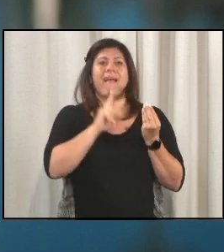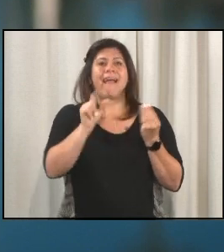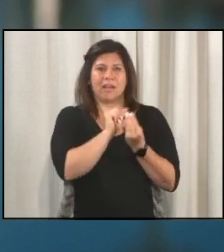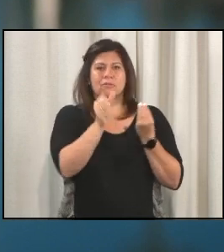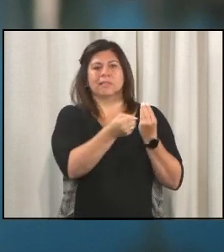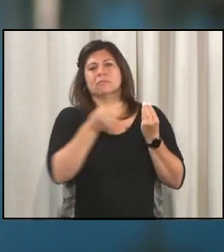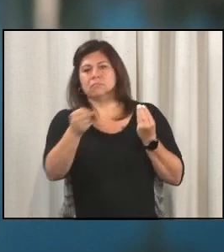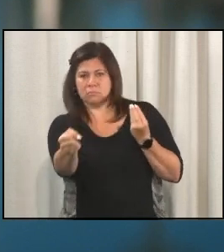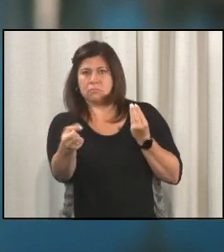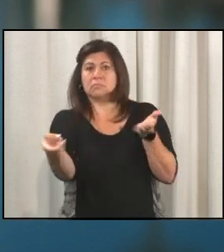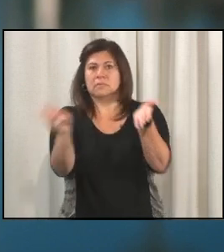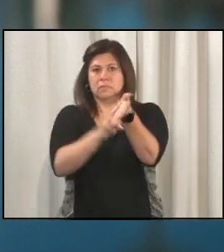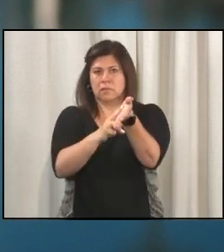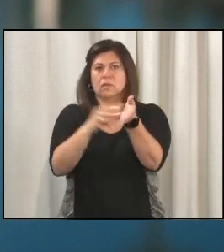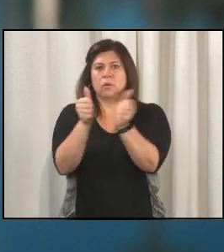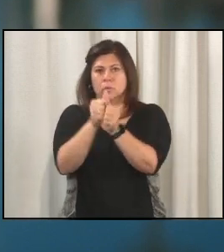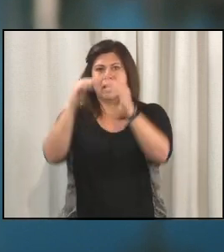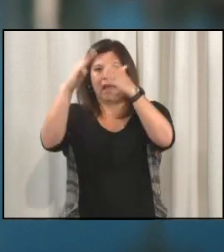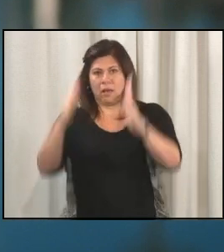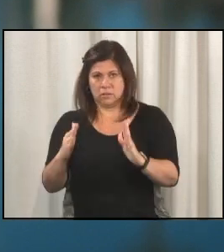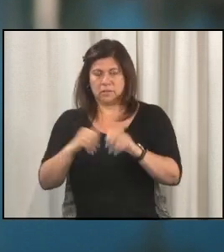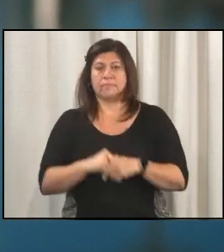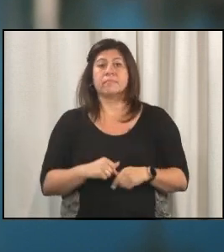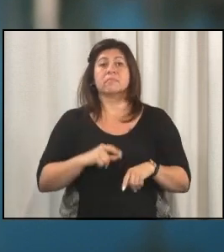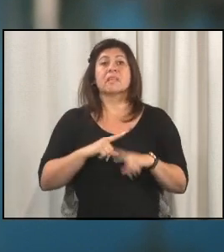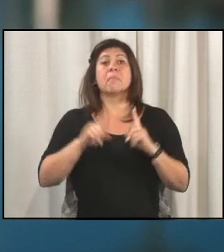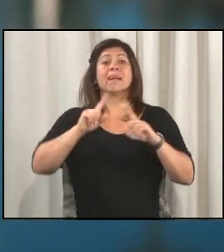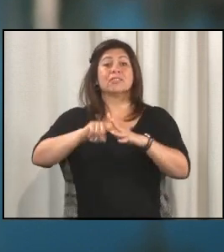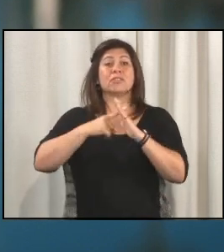housing. As of June 2nd,